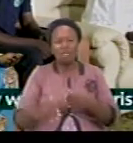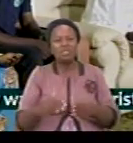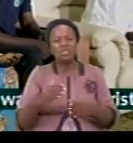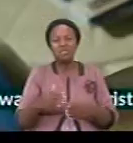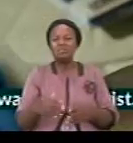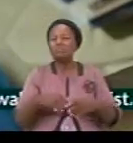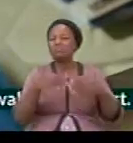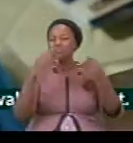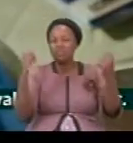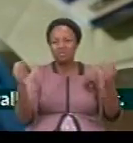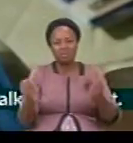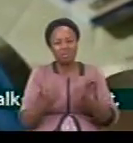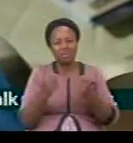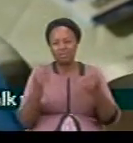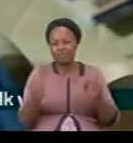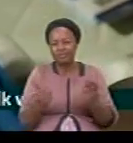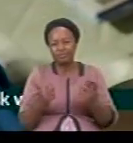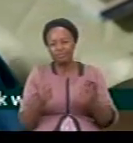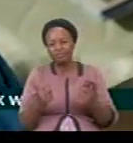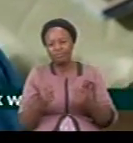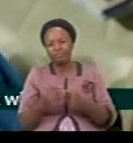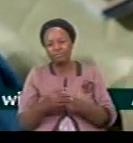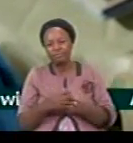it's available for you